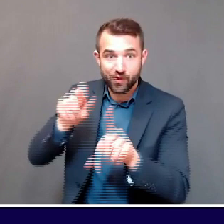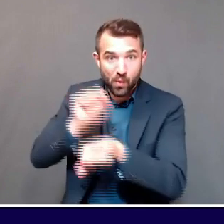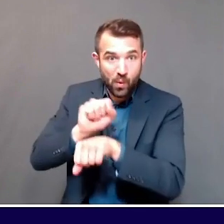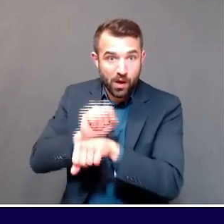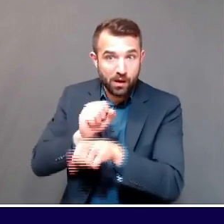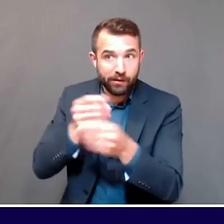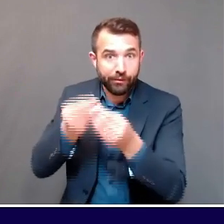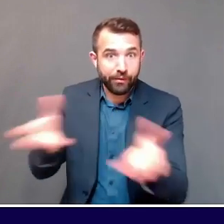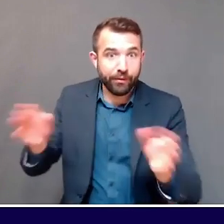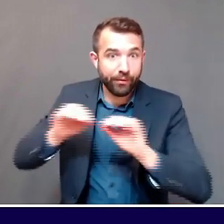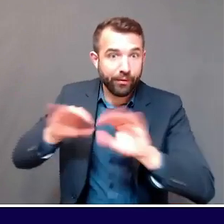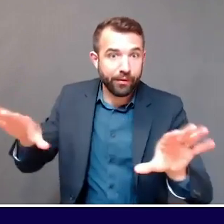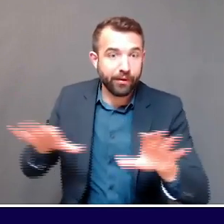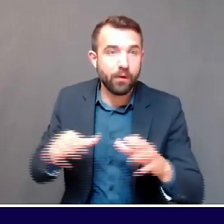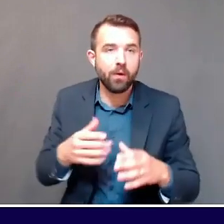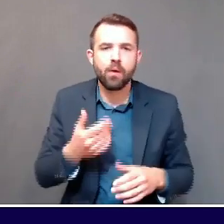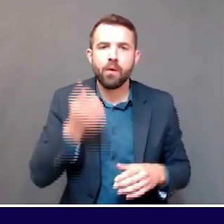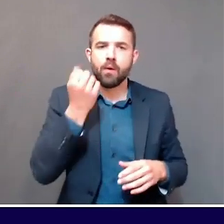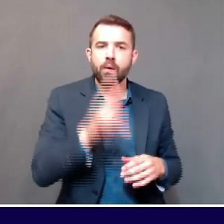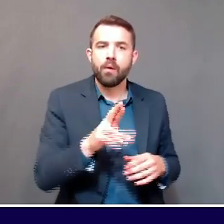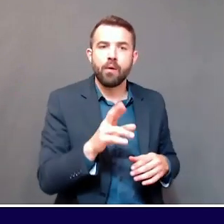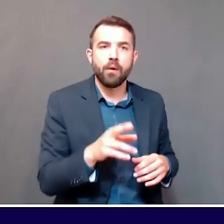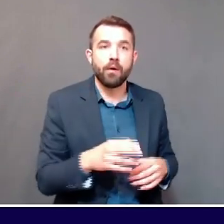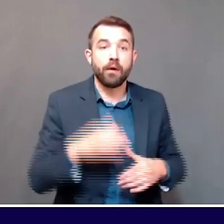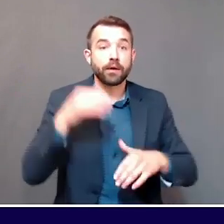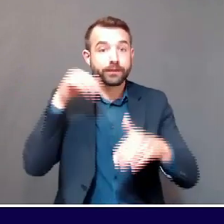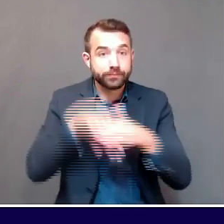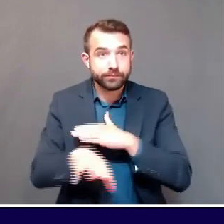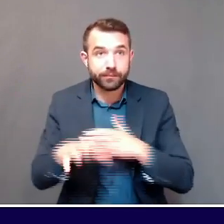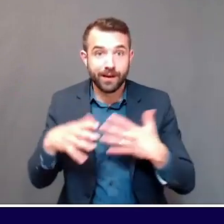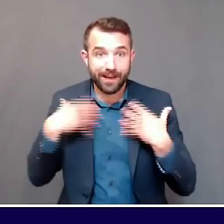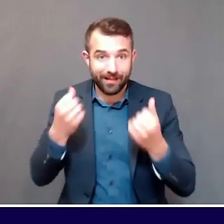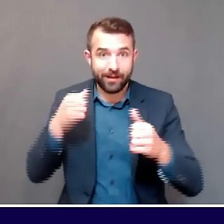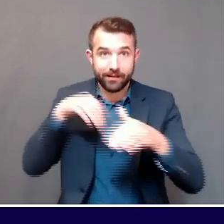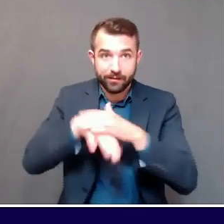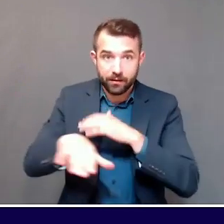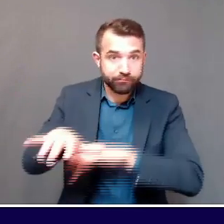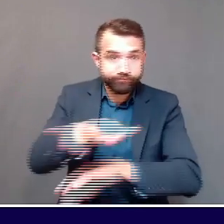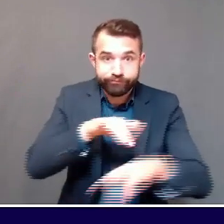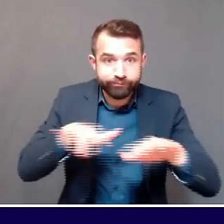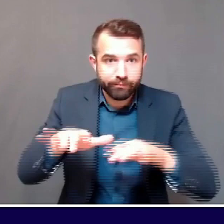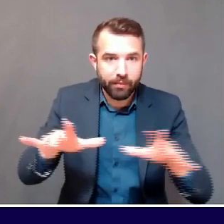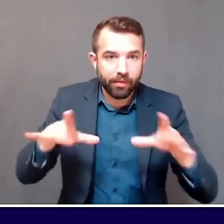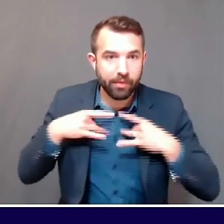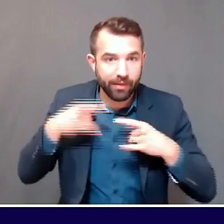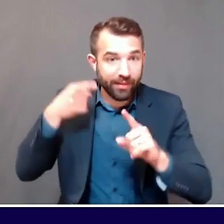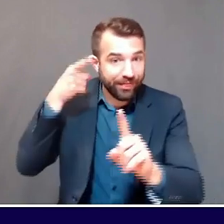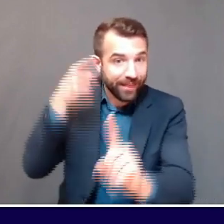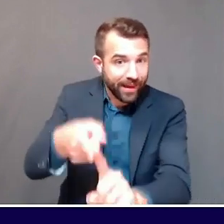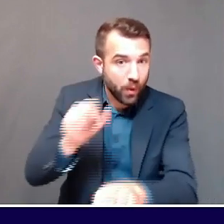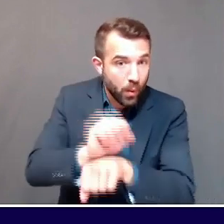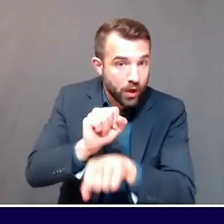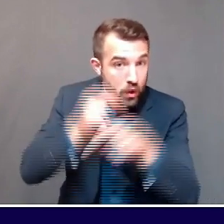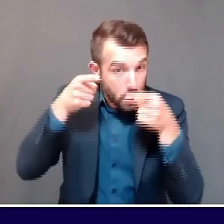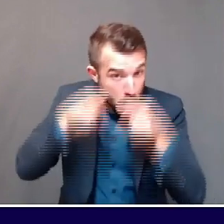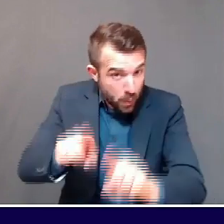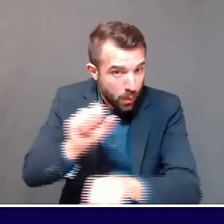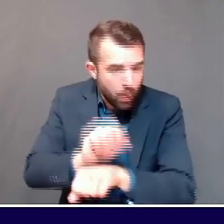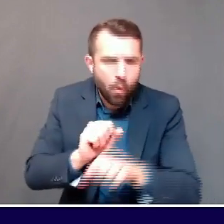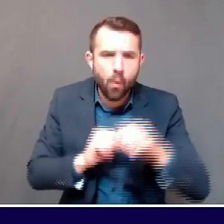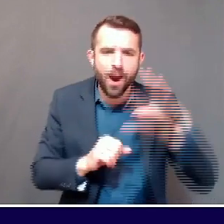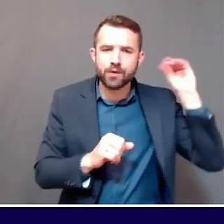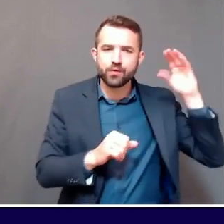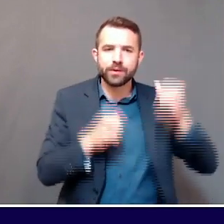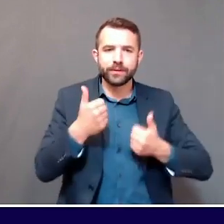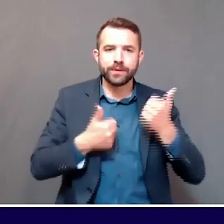into their places of work? Or are they being infected in places of their work and then potentially bringing it back to their community?